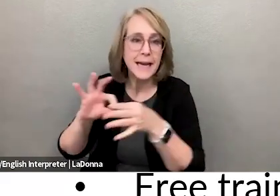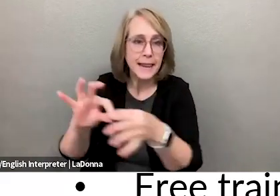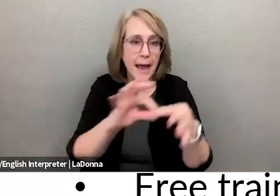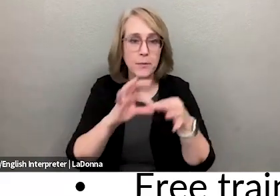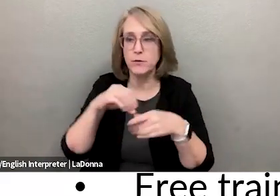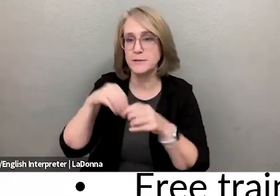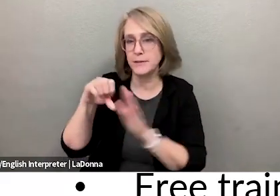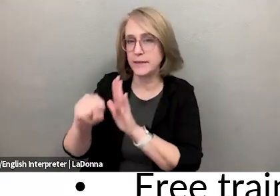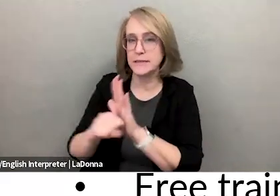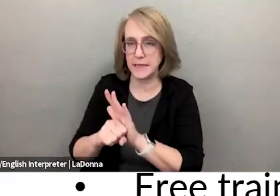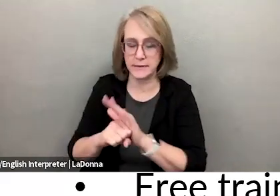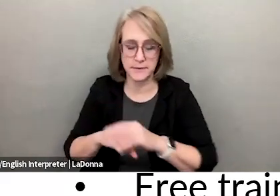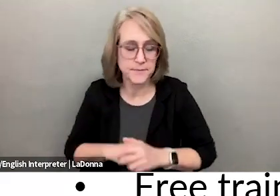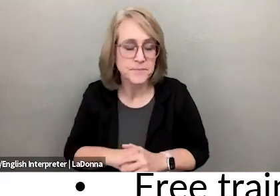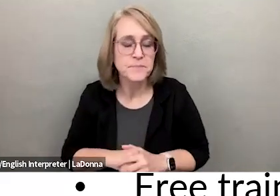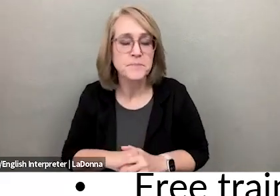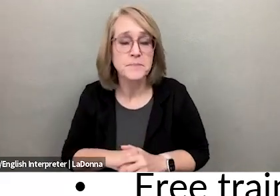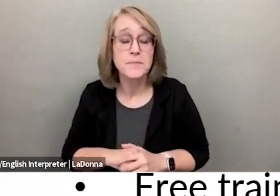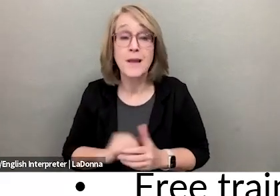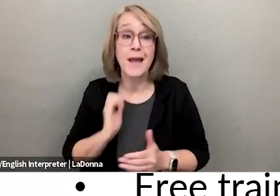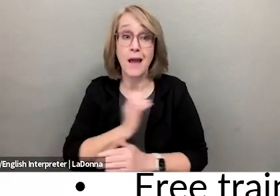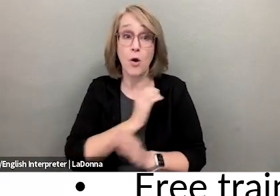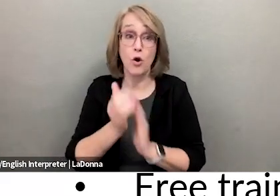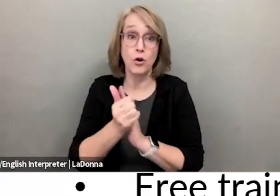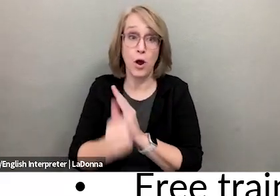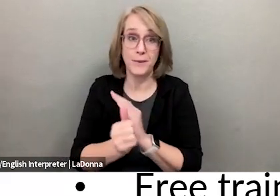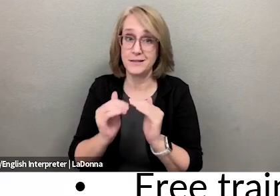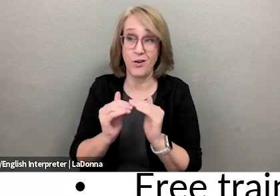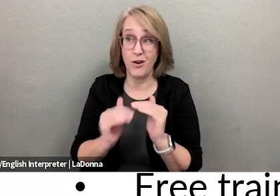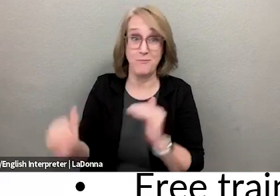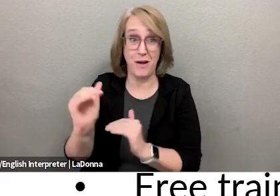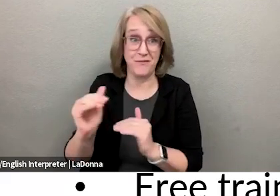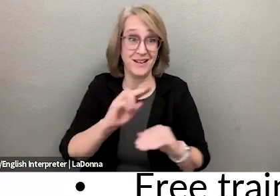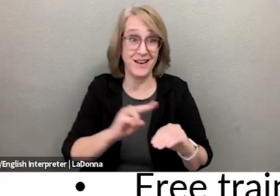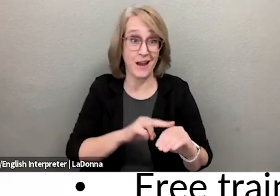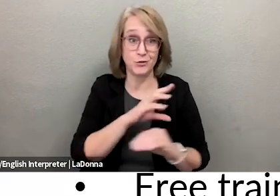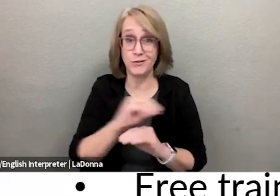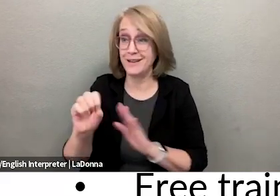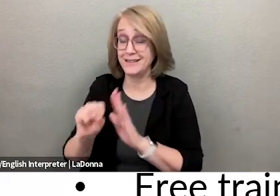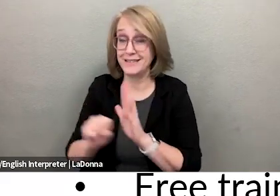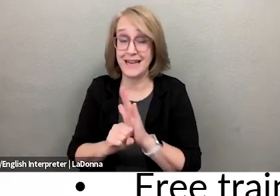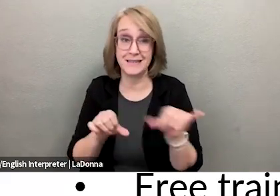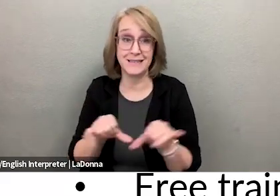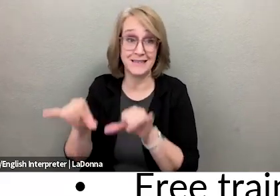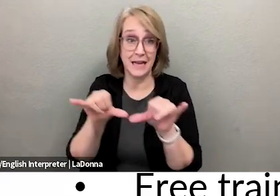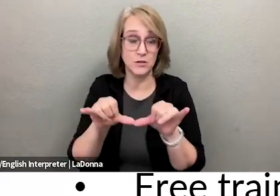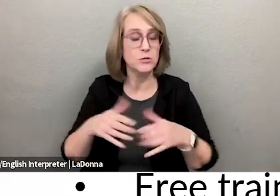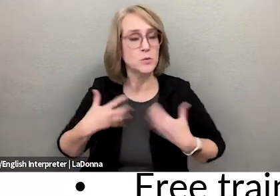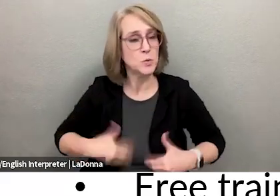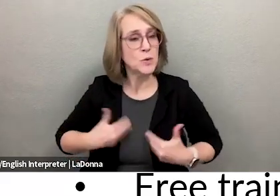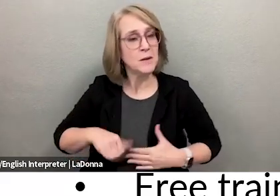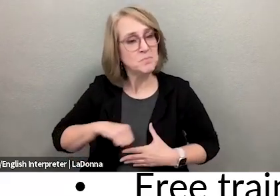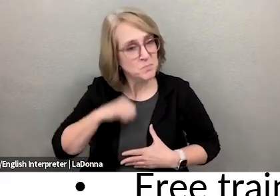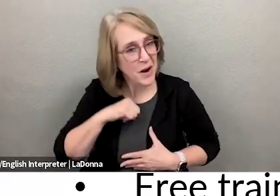state, and our competencies really exceed national and state standards. And I'm really proud of the fact